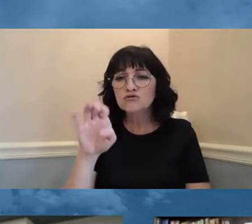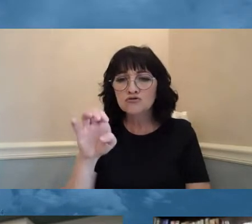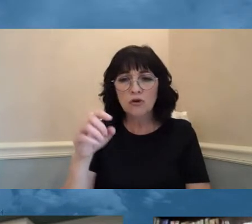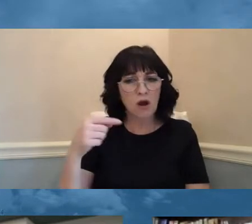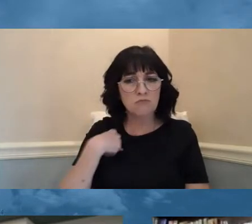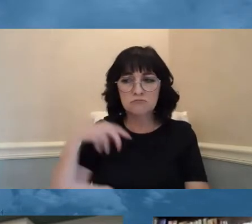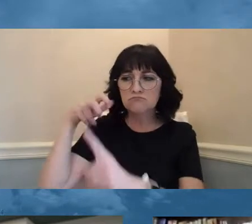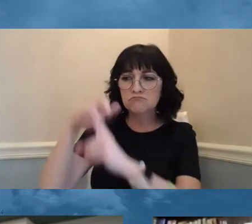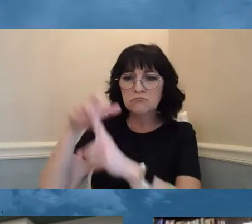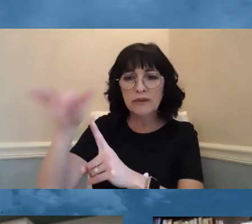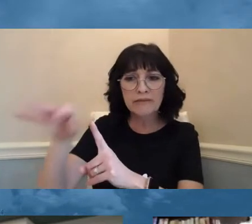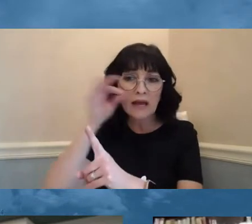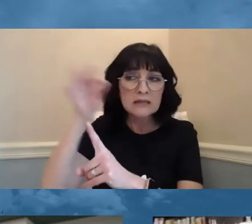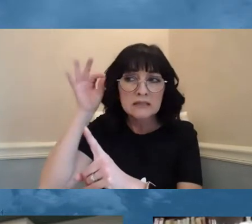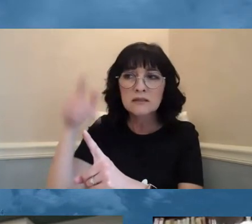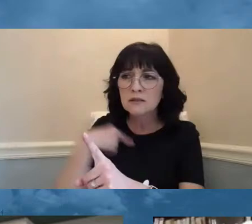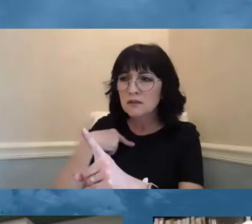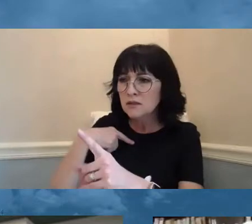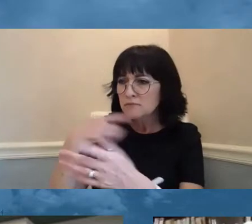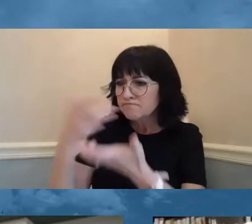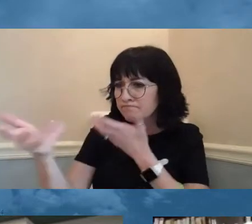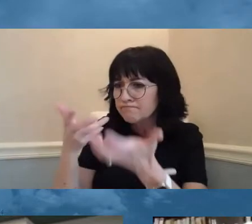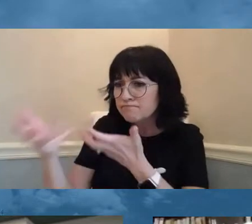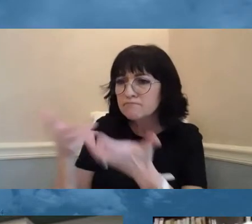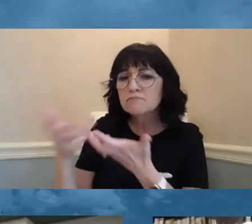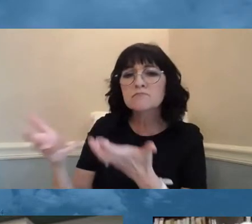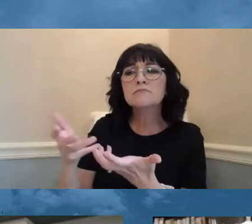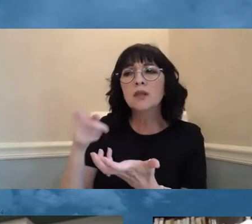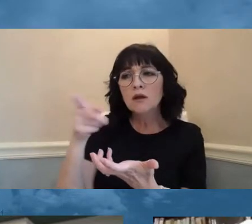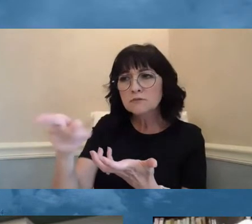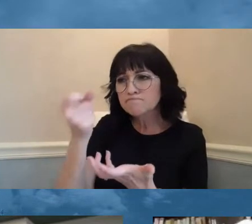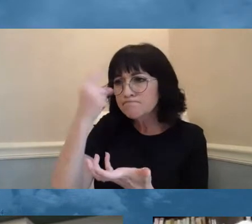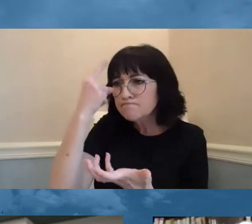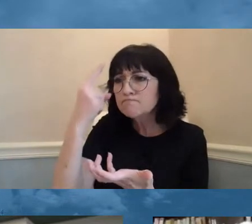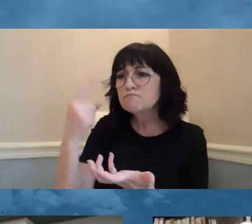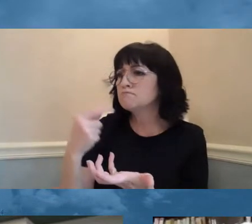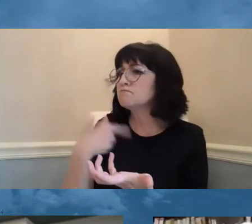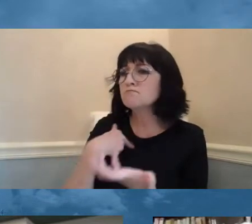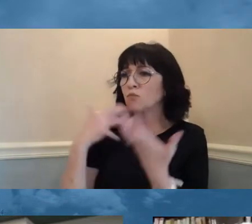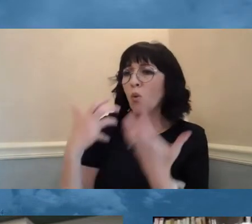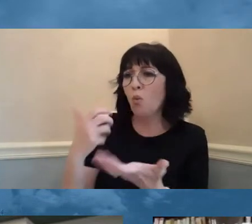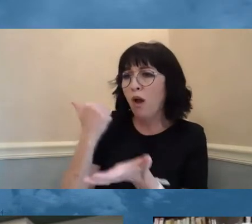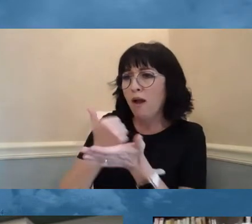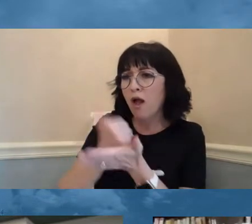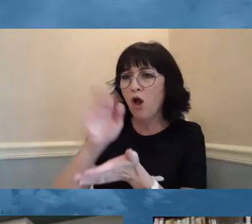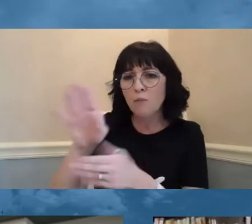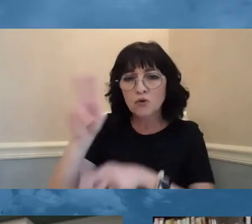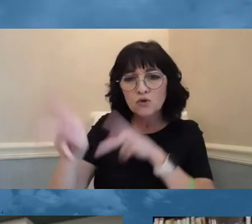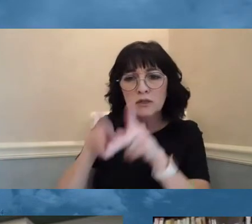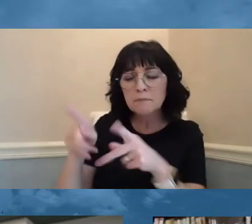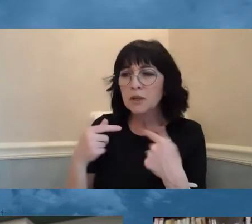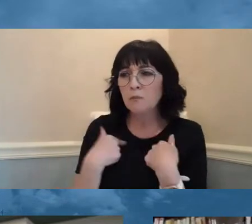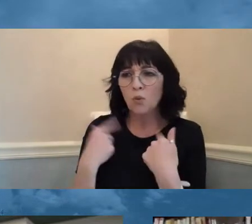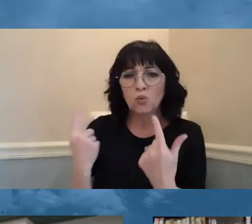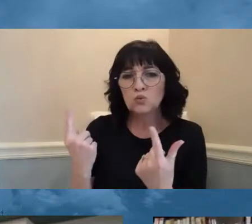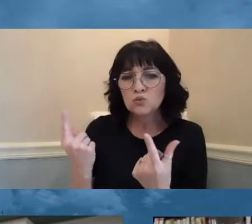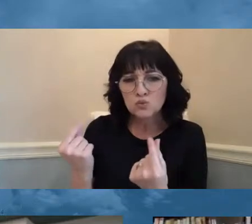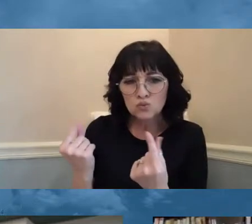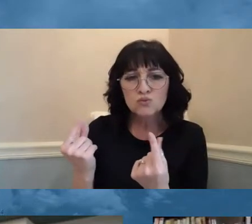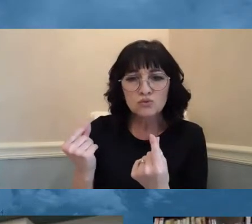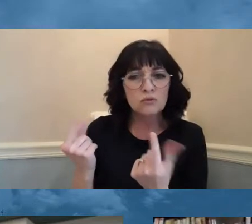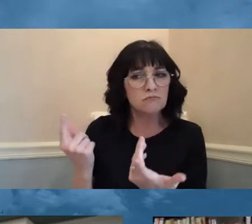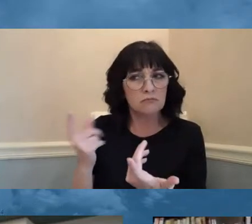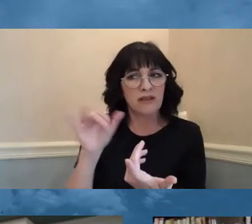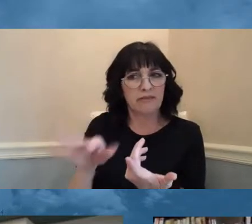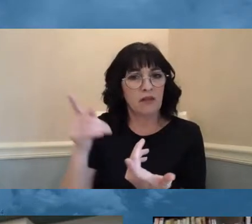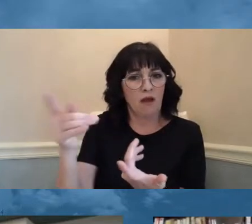Natosha Carmine, and we talk with them about how they can then speak to their people. And I think that's an important element. I think the third thing is we here at